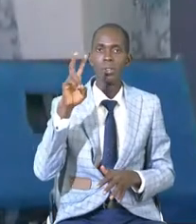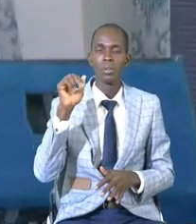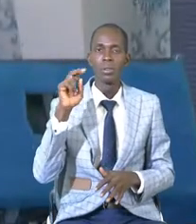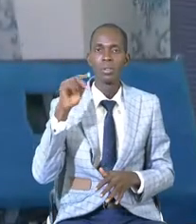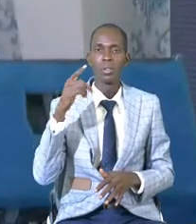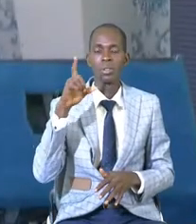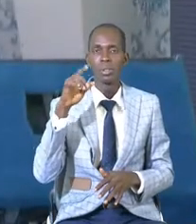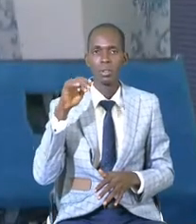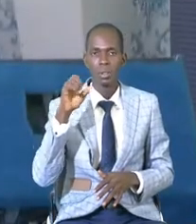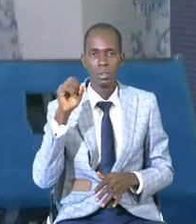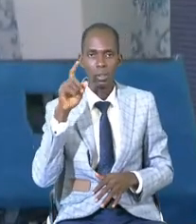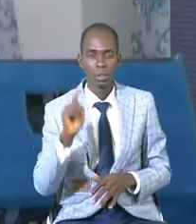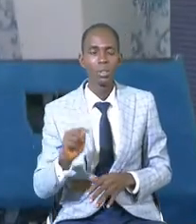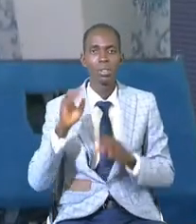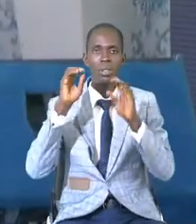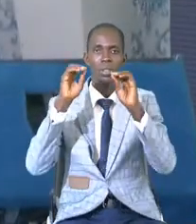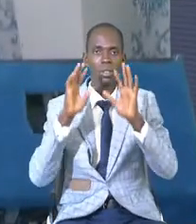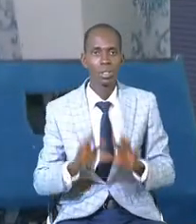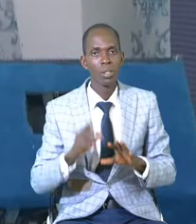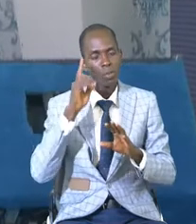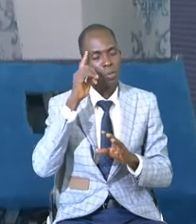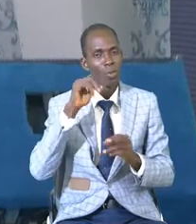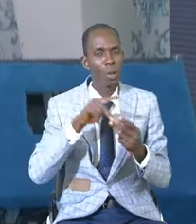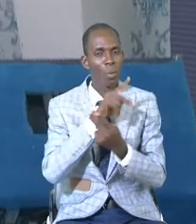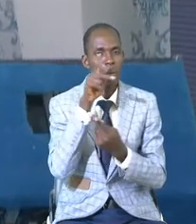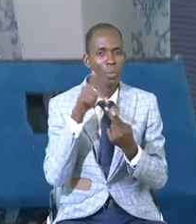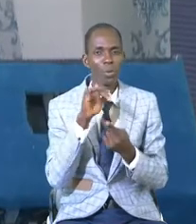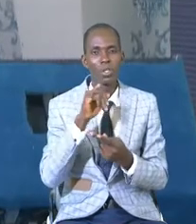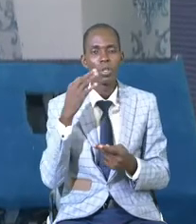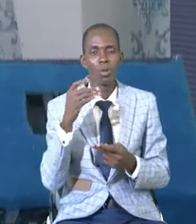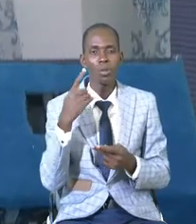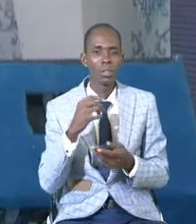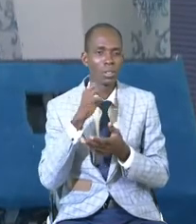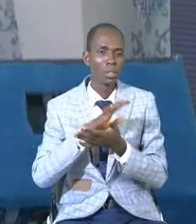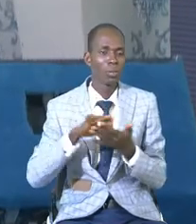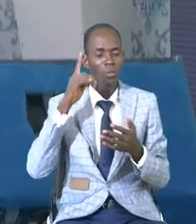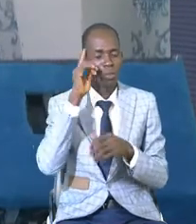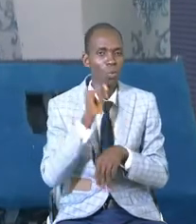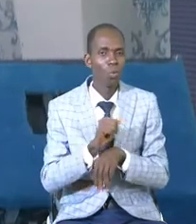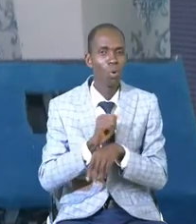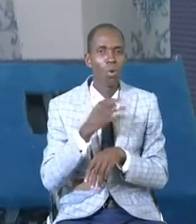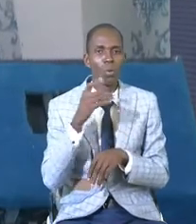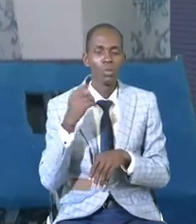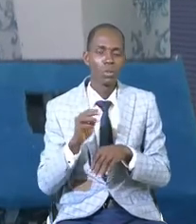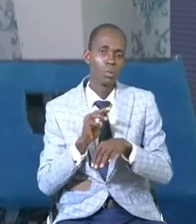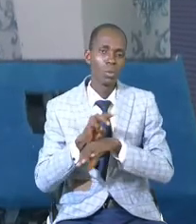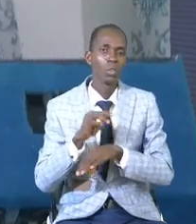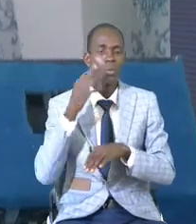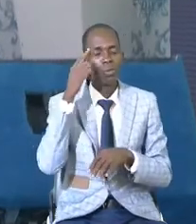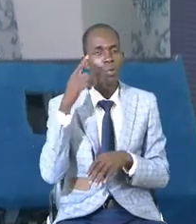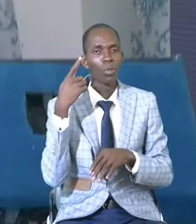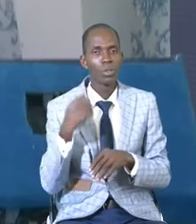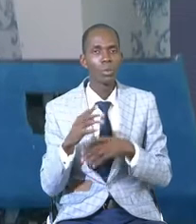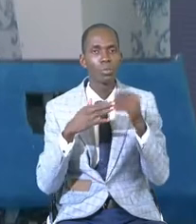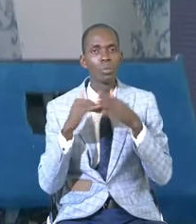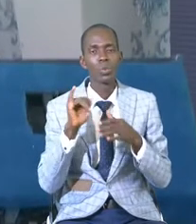for the perfecting of the saints, for the work of the ministry, for the building up of all the people of